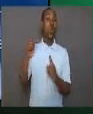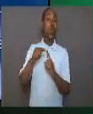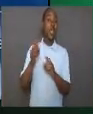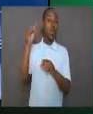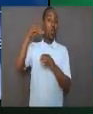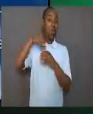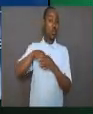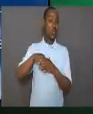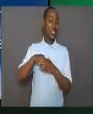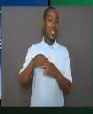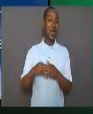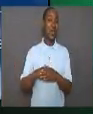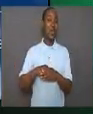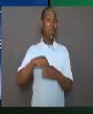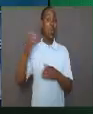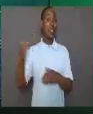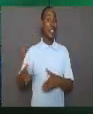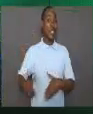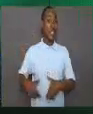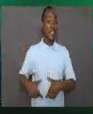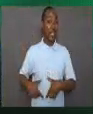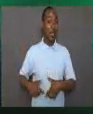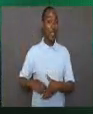and out of the lungs.